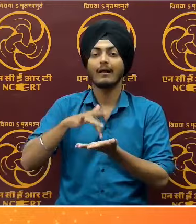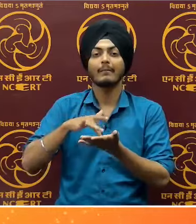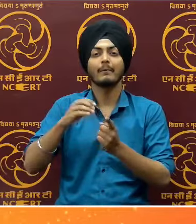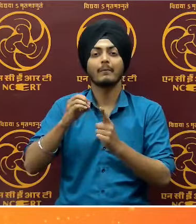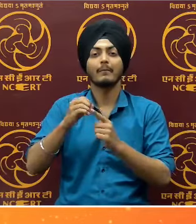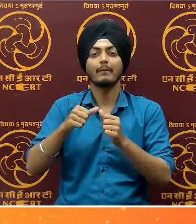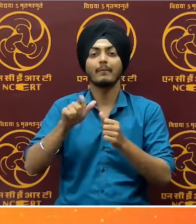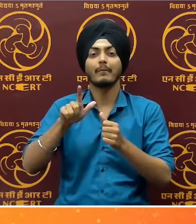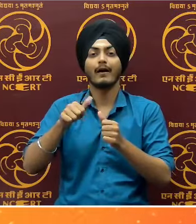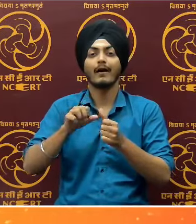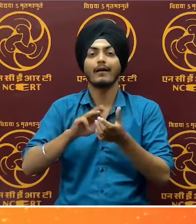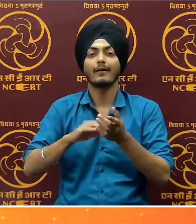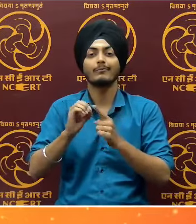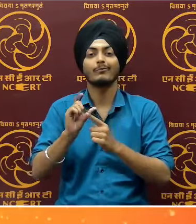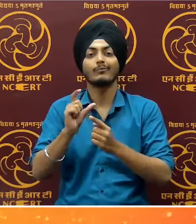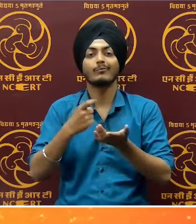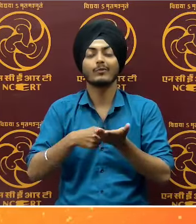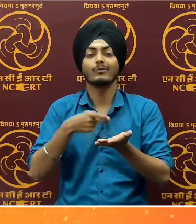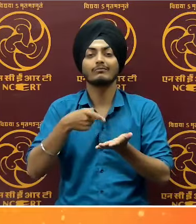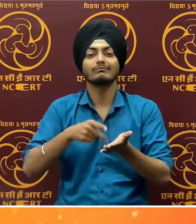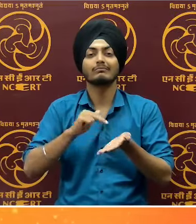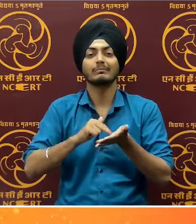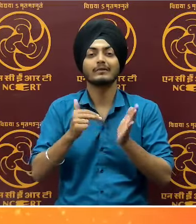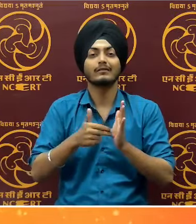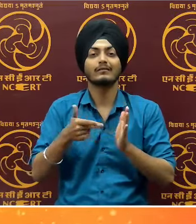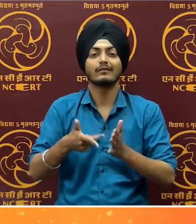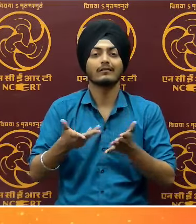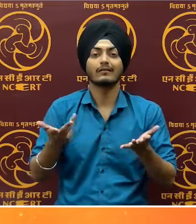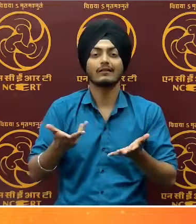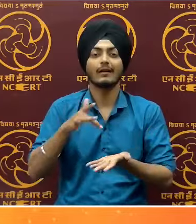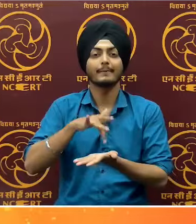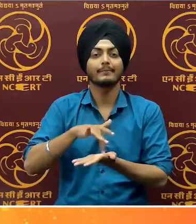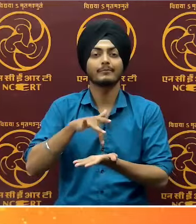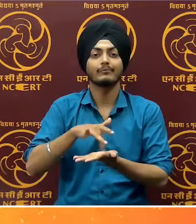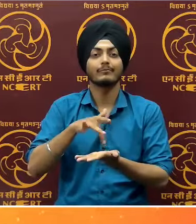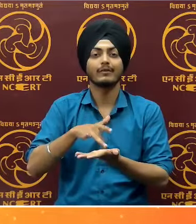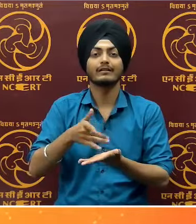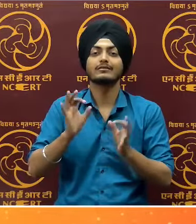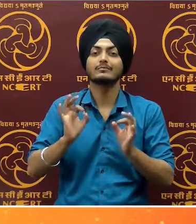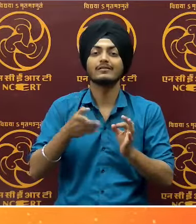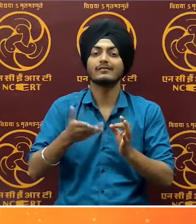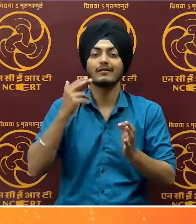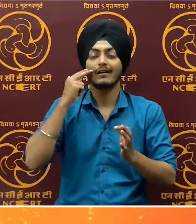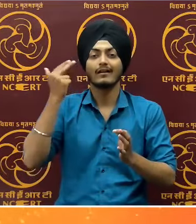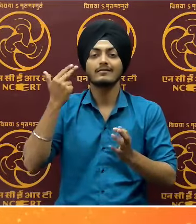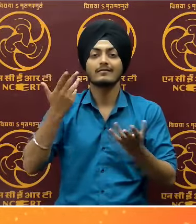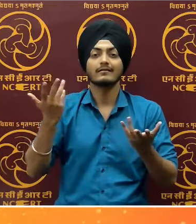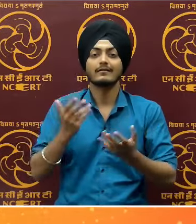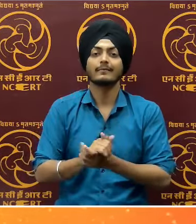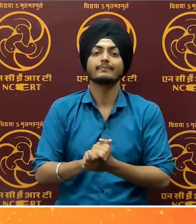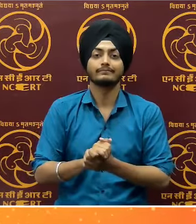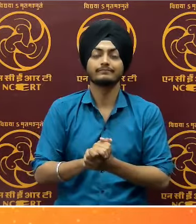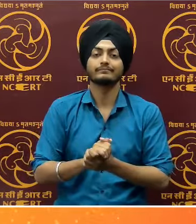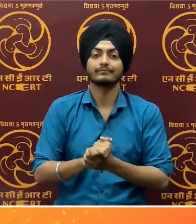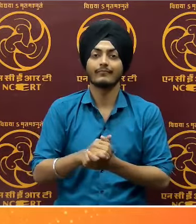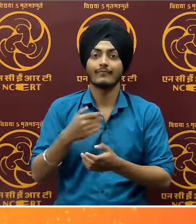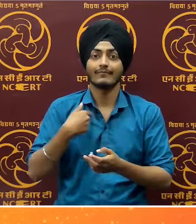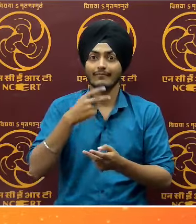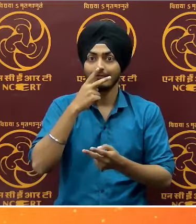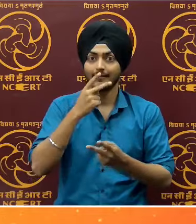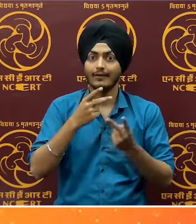to Palampur. So what makes this particular village called Palampur so special? Yes. See, the